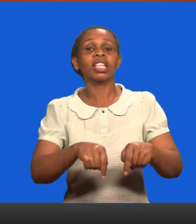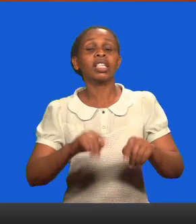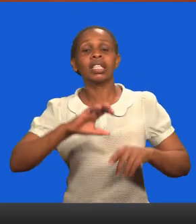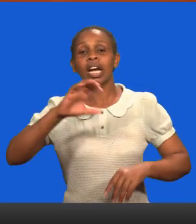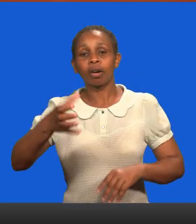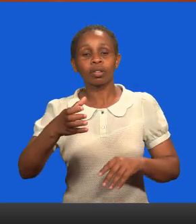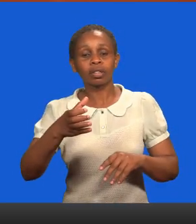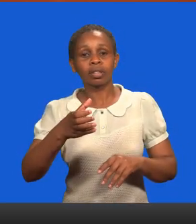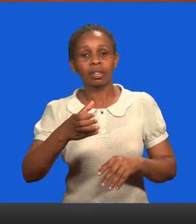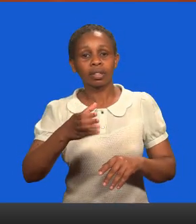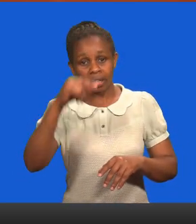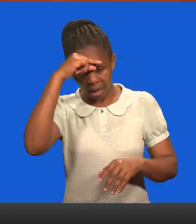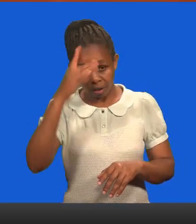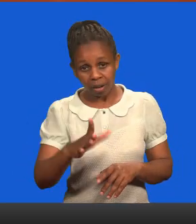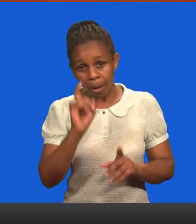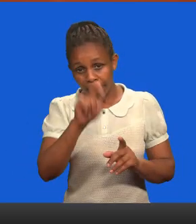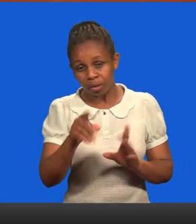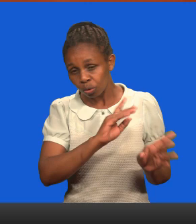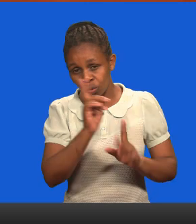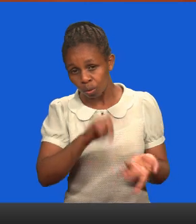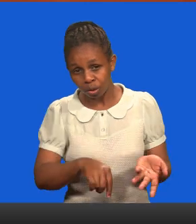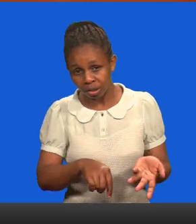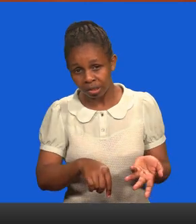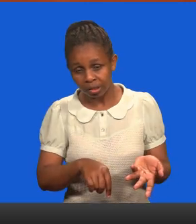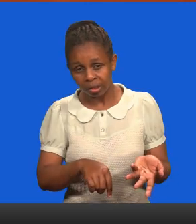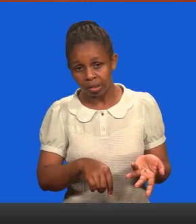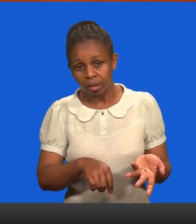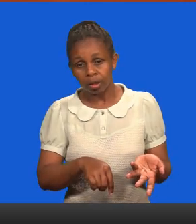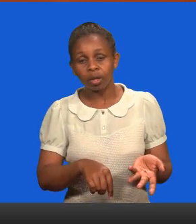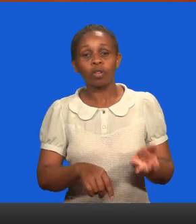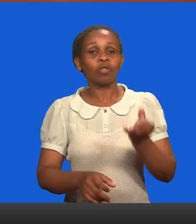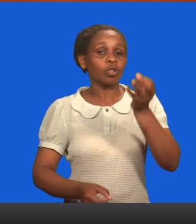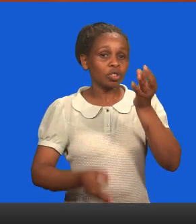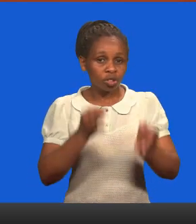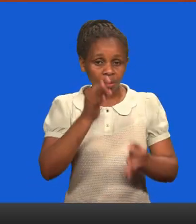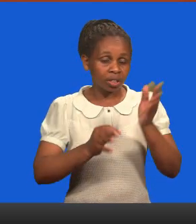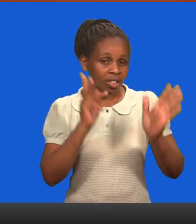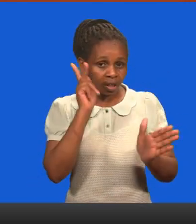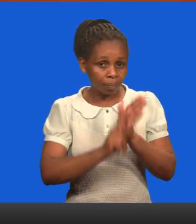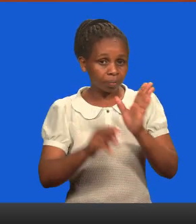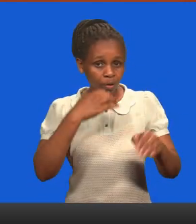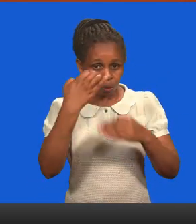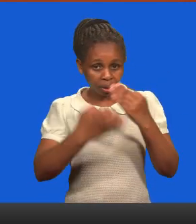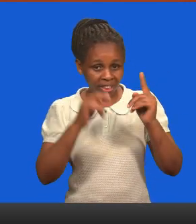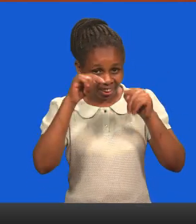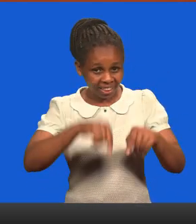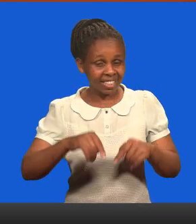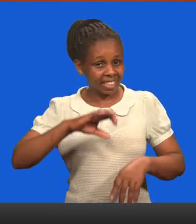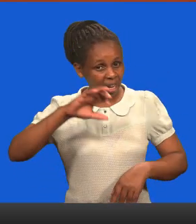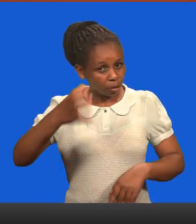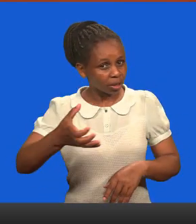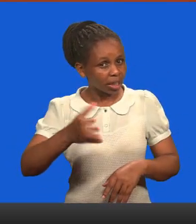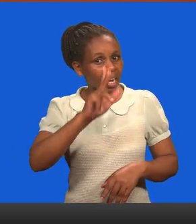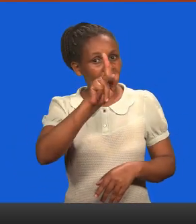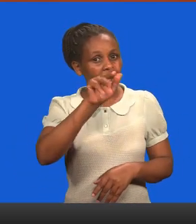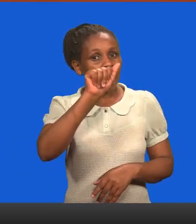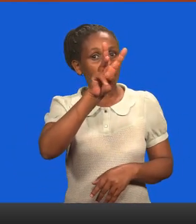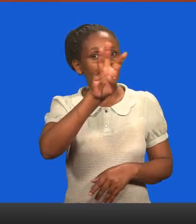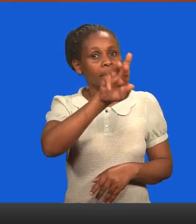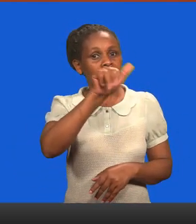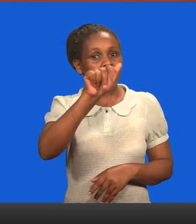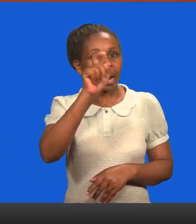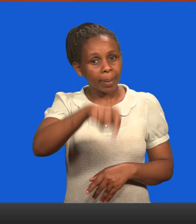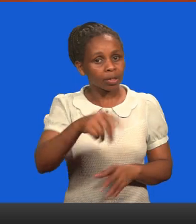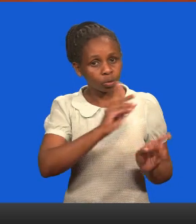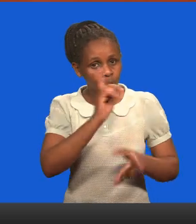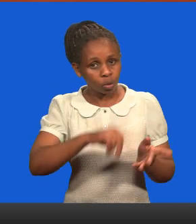respect for the rule of law to prevail in this county, Kawira Mwangasa must. For extrajudicial killings to end